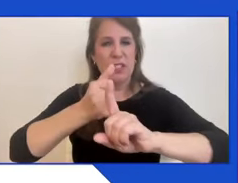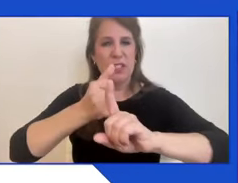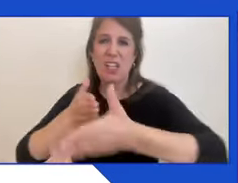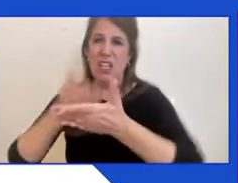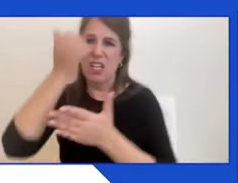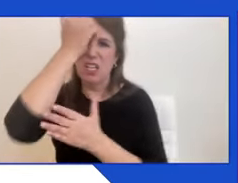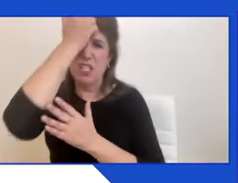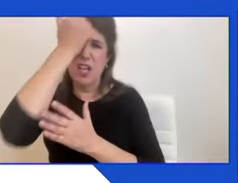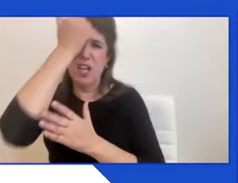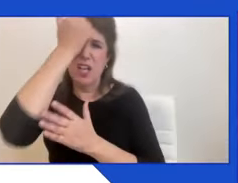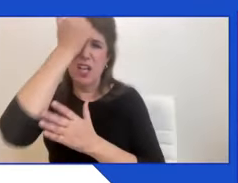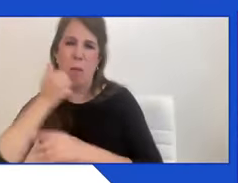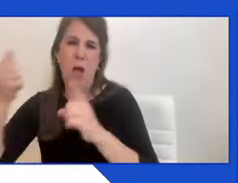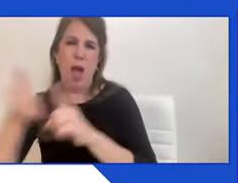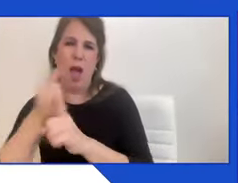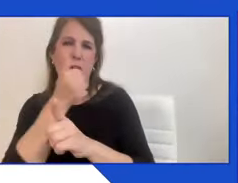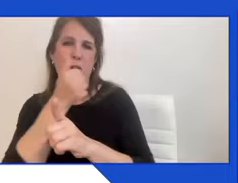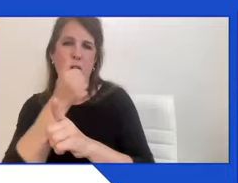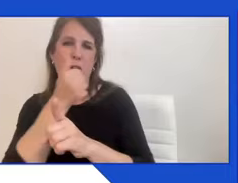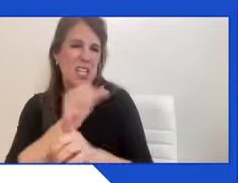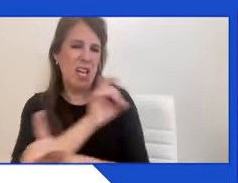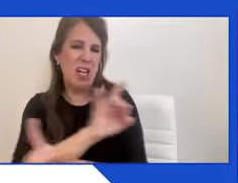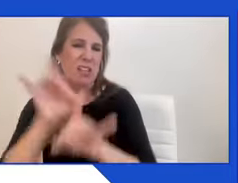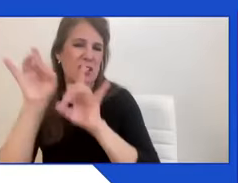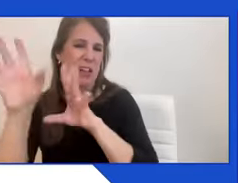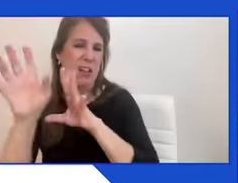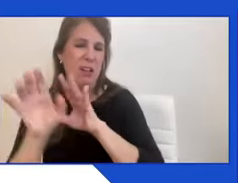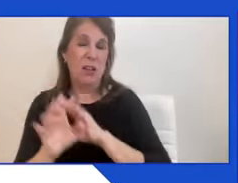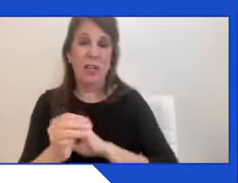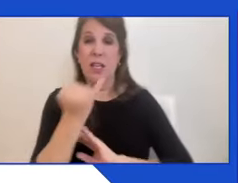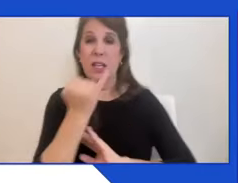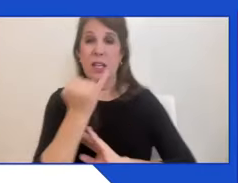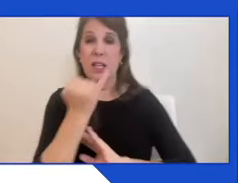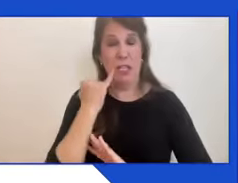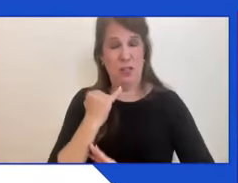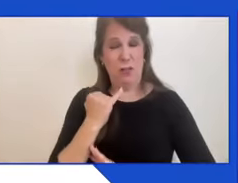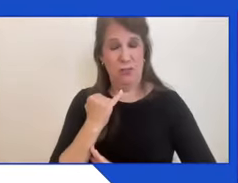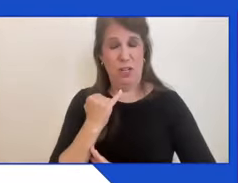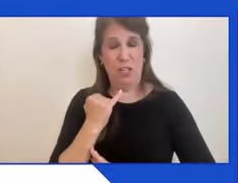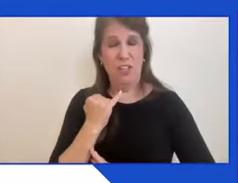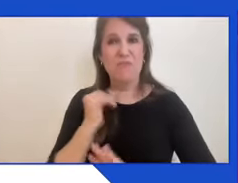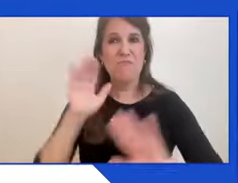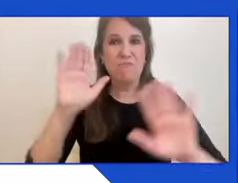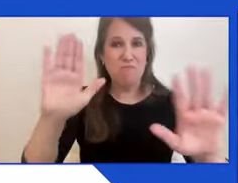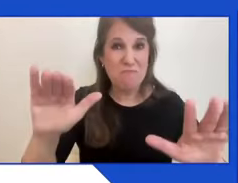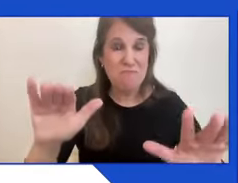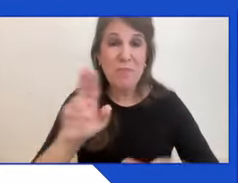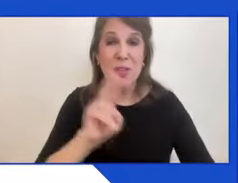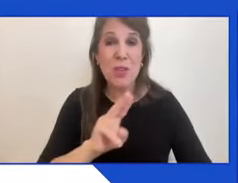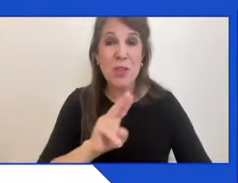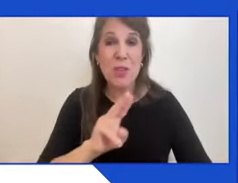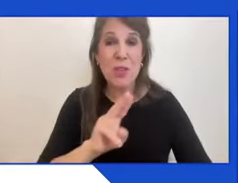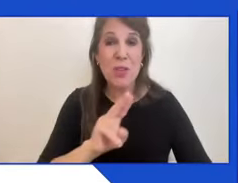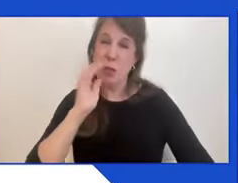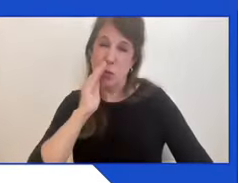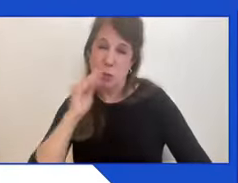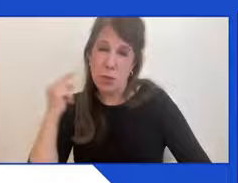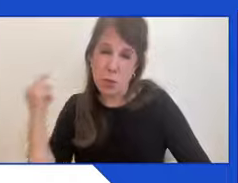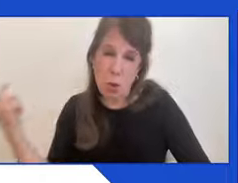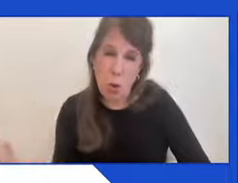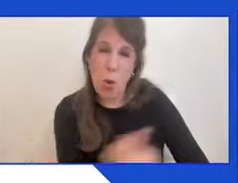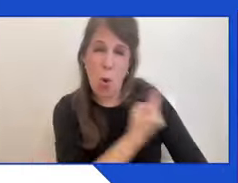brutal attacks, Israel, the United States, will always